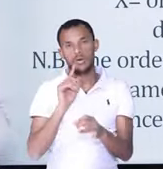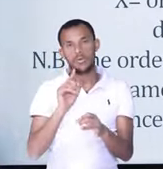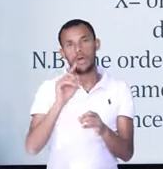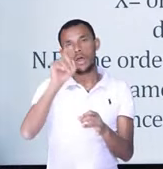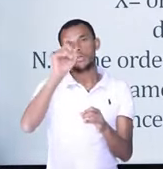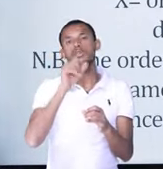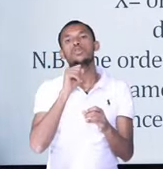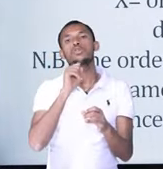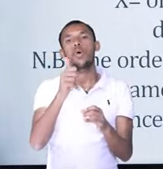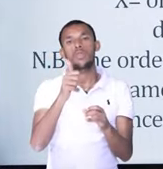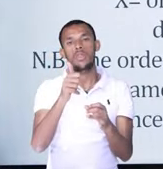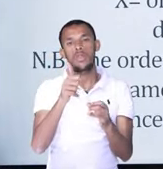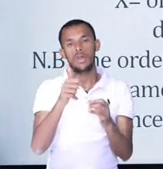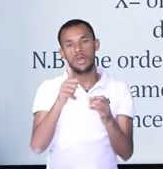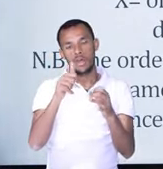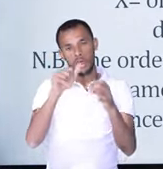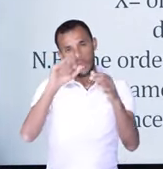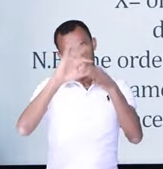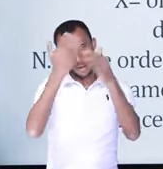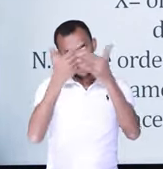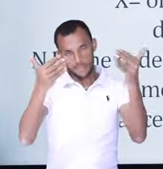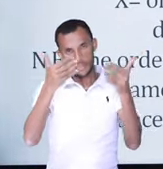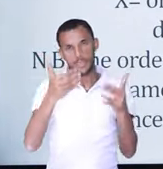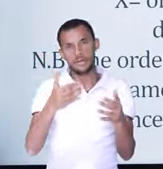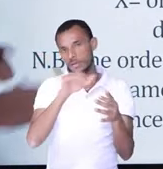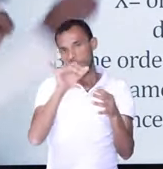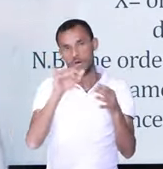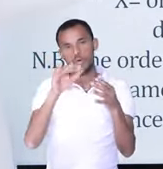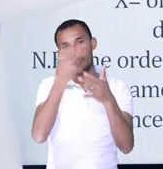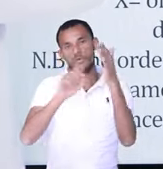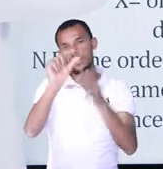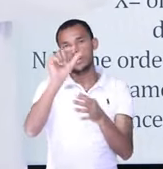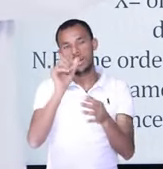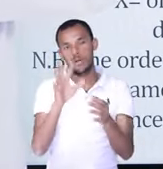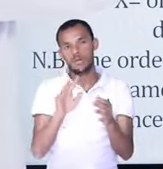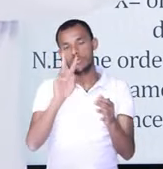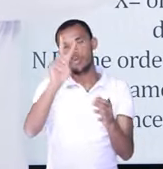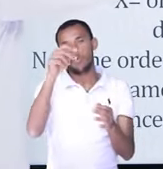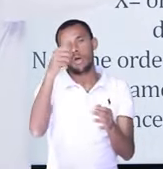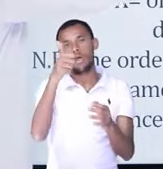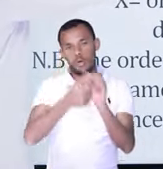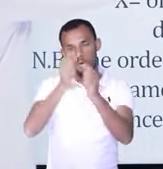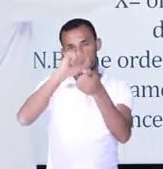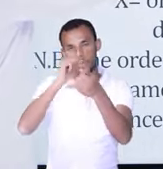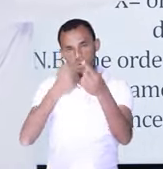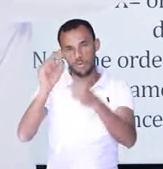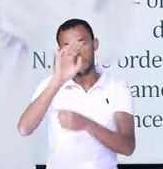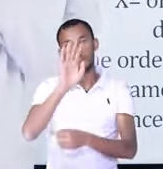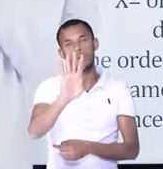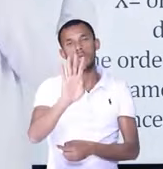is not stoichiometric coefficient. X is not similar to coefficient. For example, 2A converted into